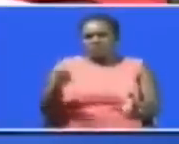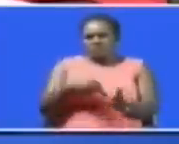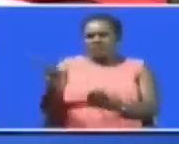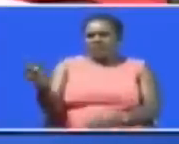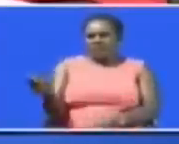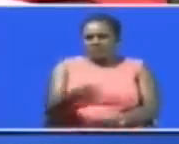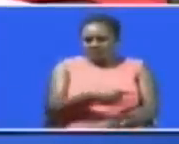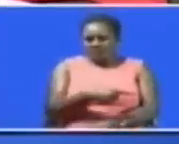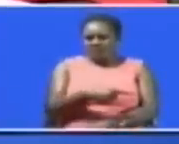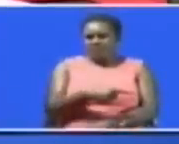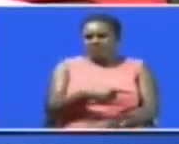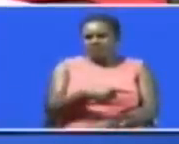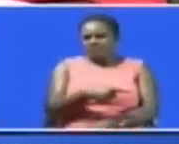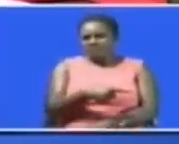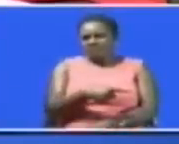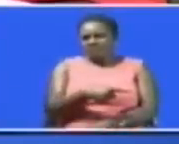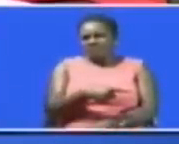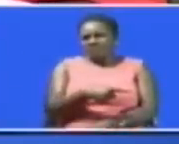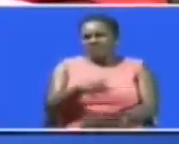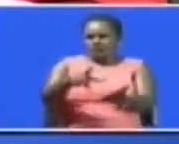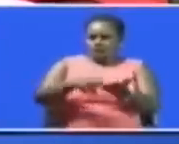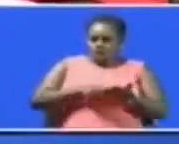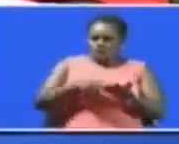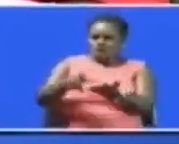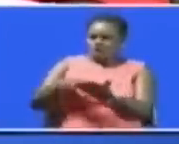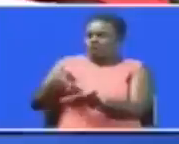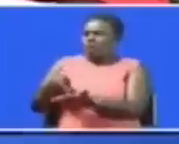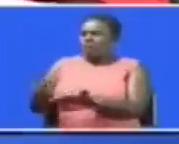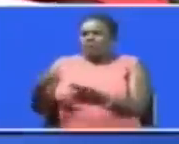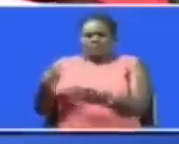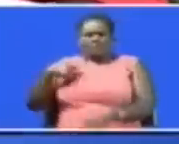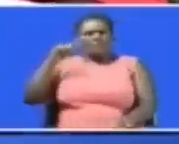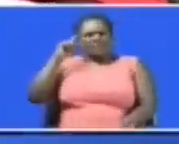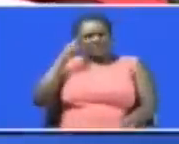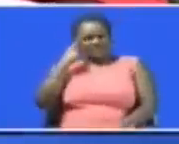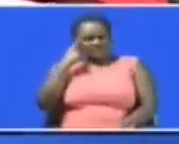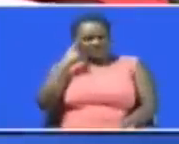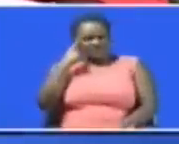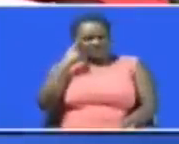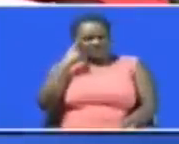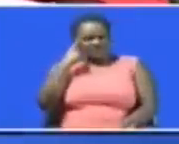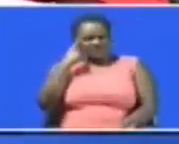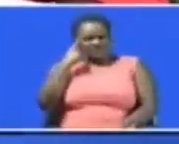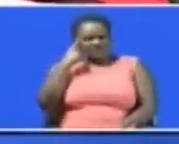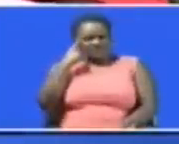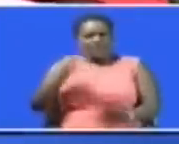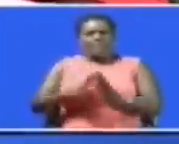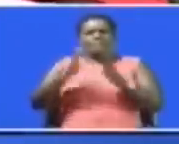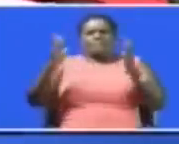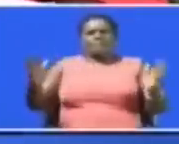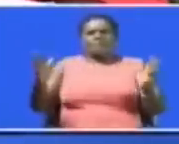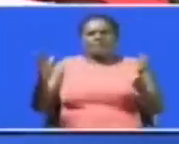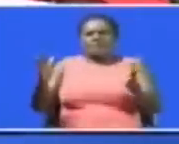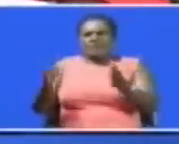Yes, of course, salaries. And debts. But debts. But I think at the end of the day, major of